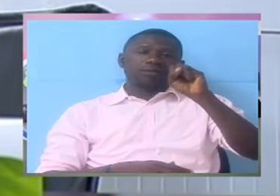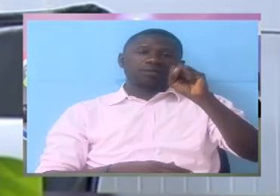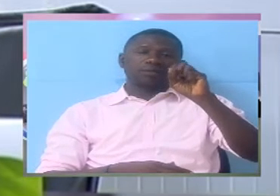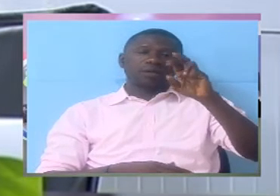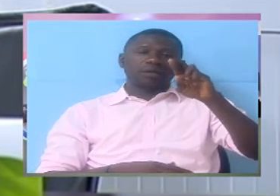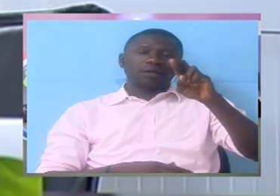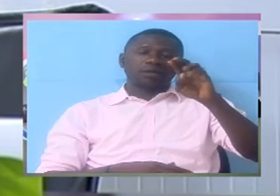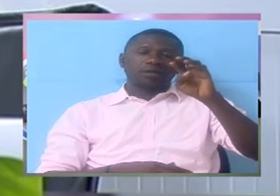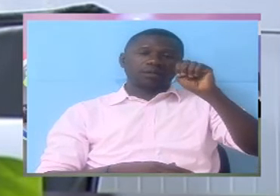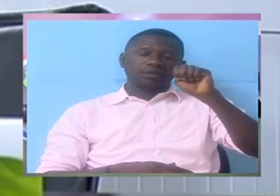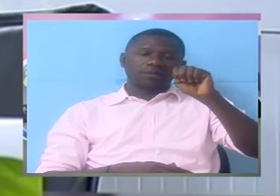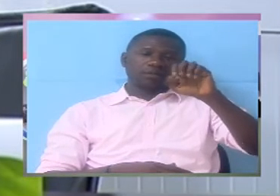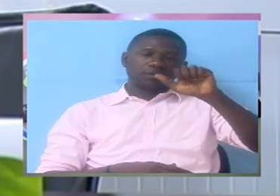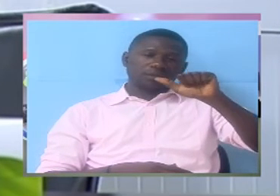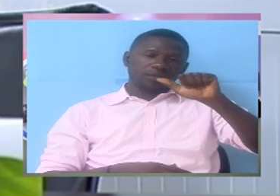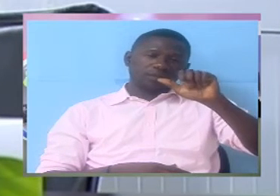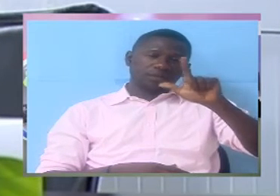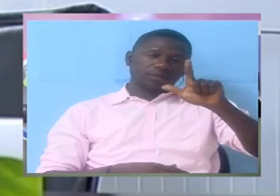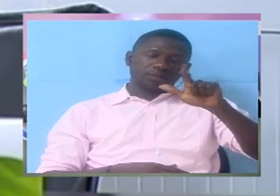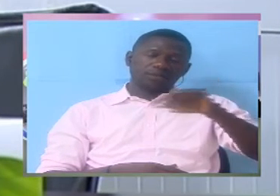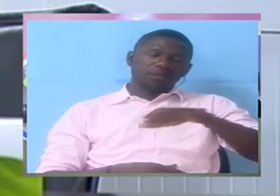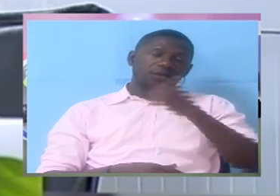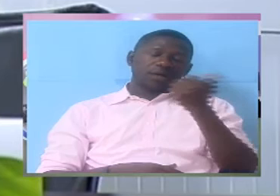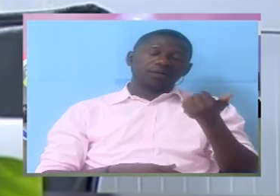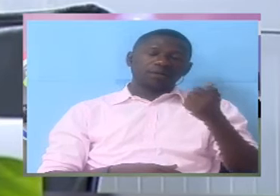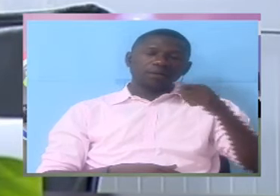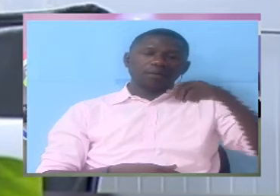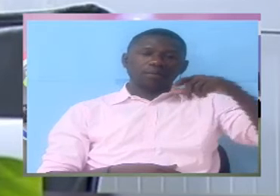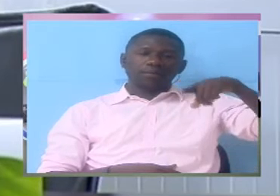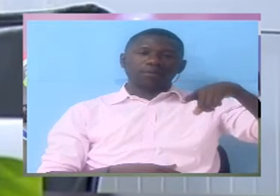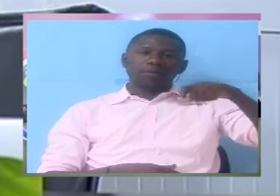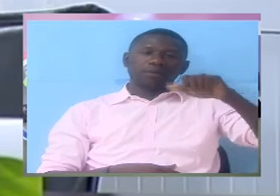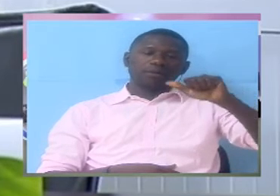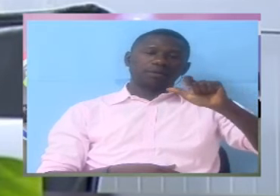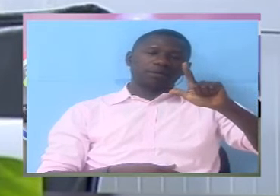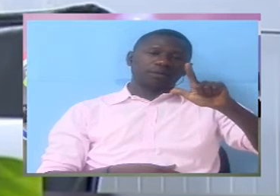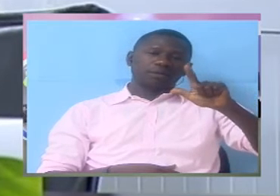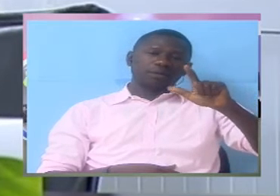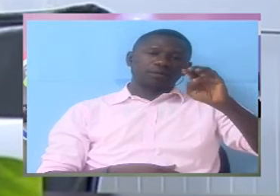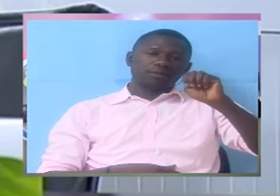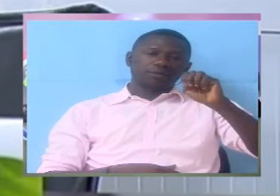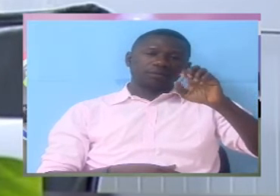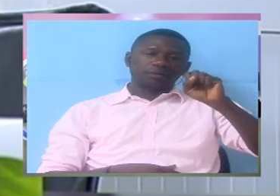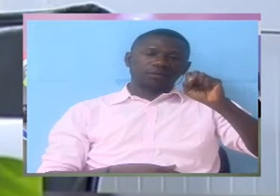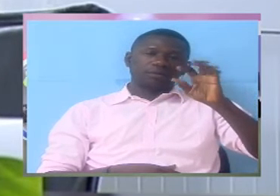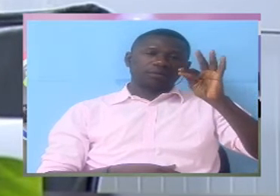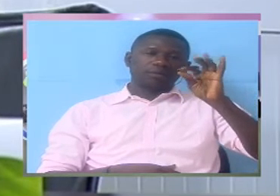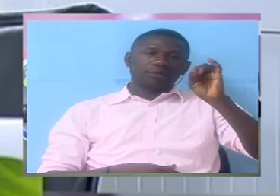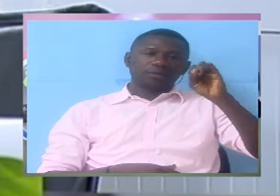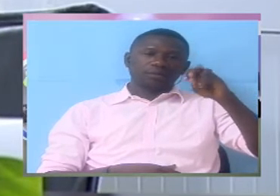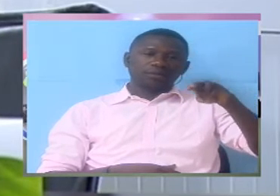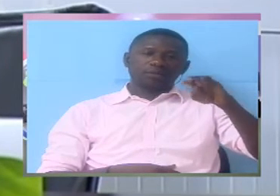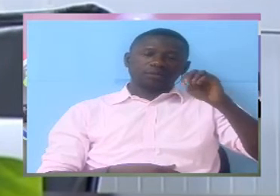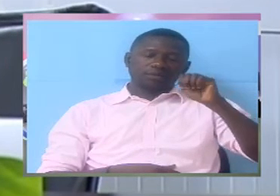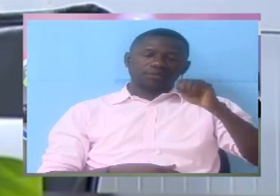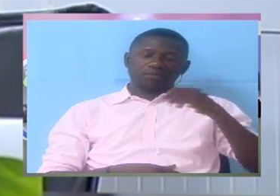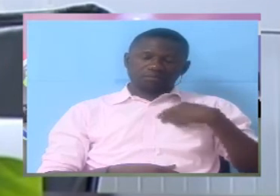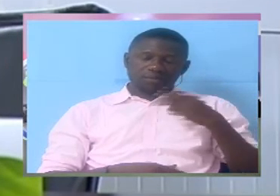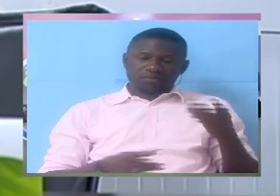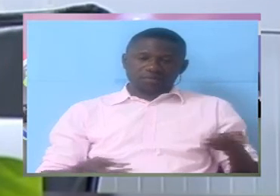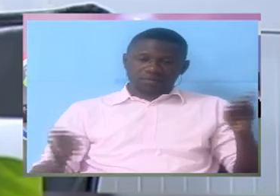Israel aning and Palestine. And in Palestine tema. I was a participator